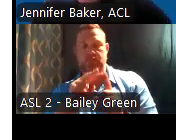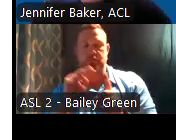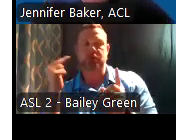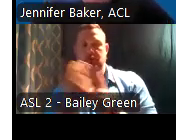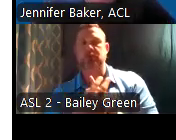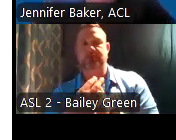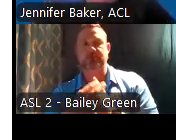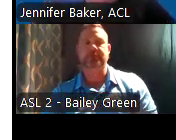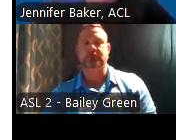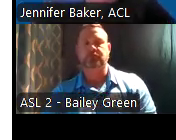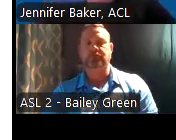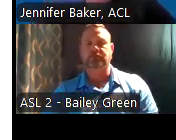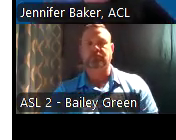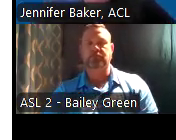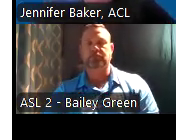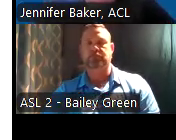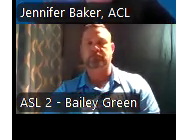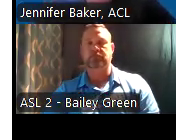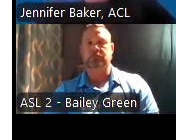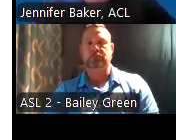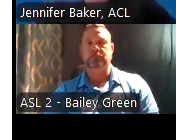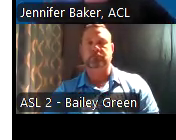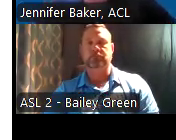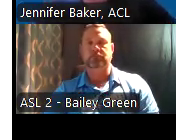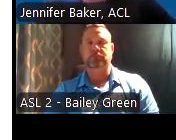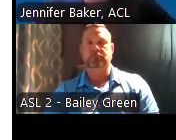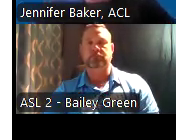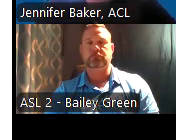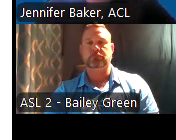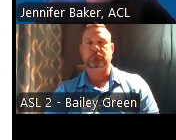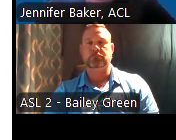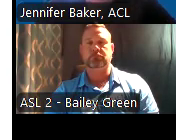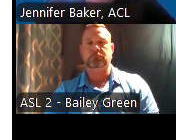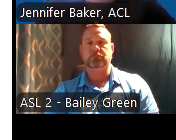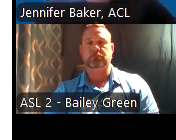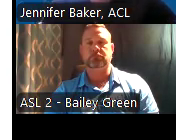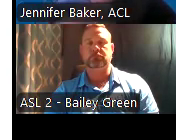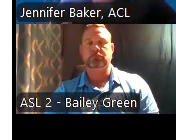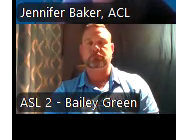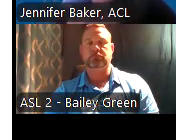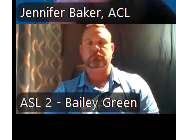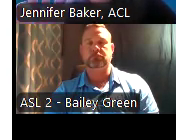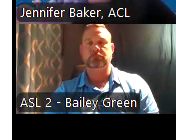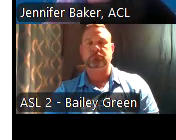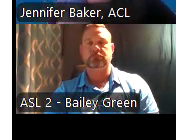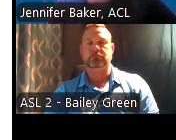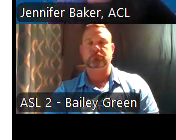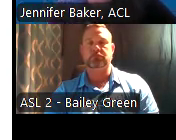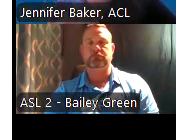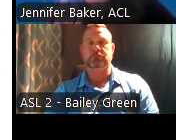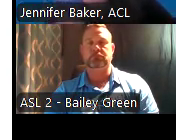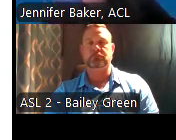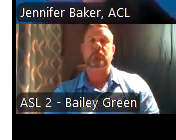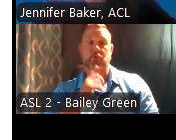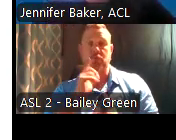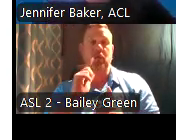the folks that we're working to support through this National Plan on Aging, and really all of us as